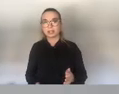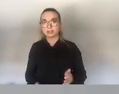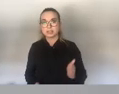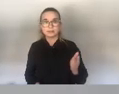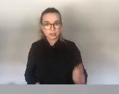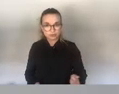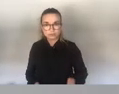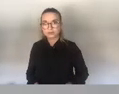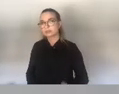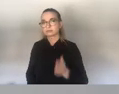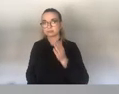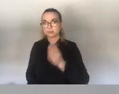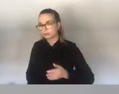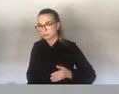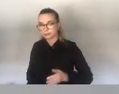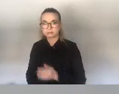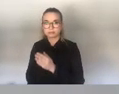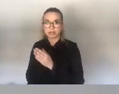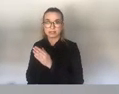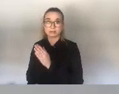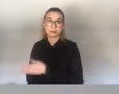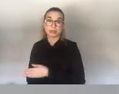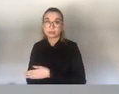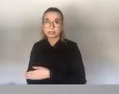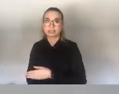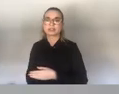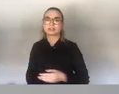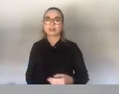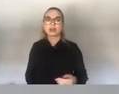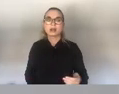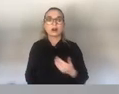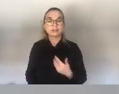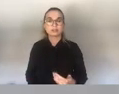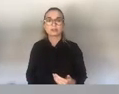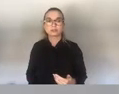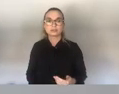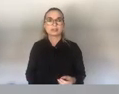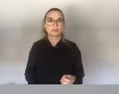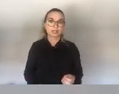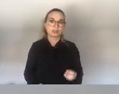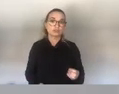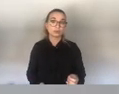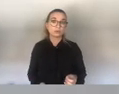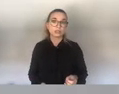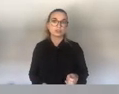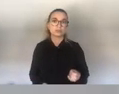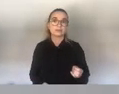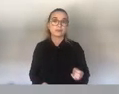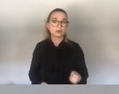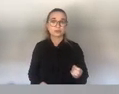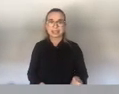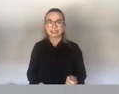faced by veterans, government, and mental health clinicians, our solution is to create tools that